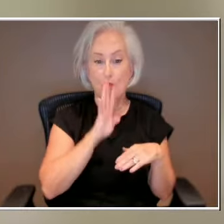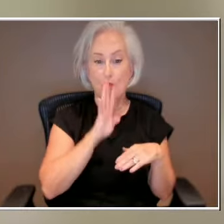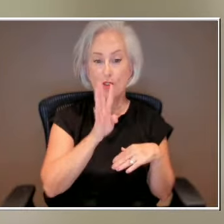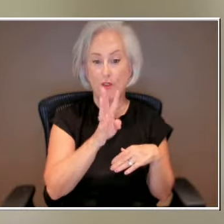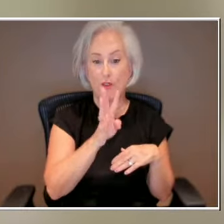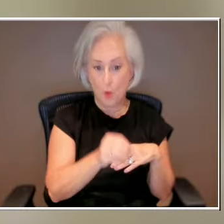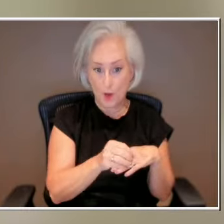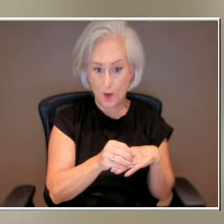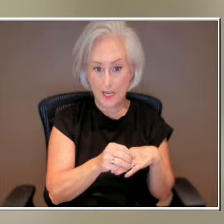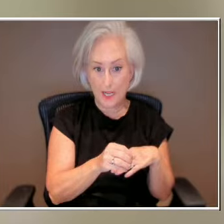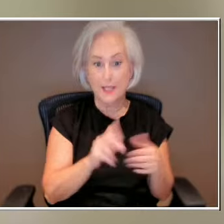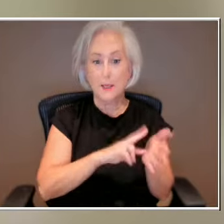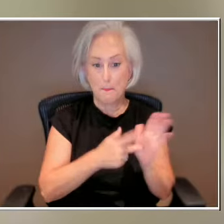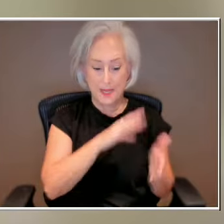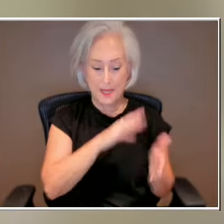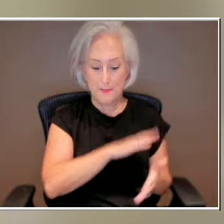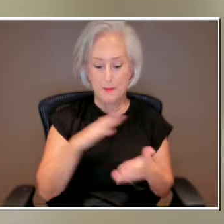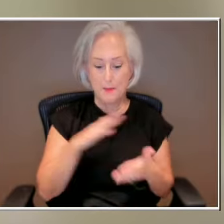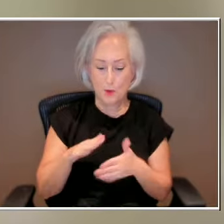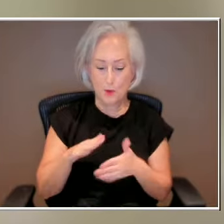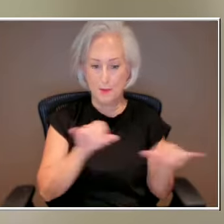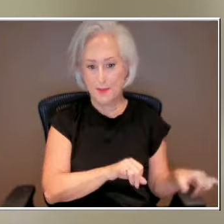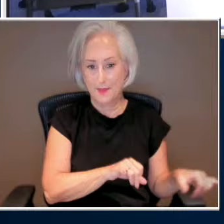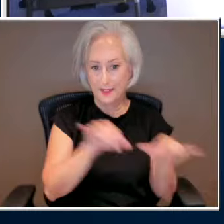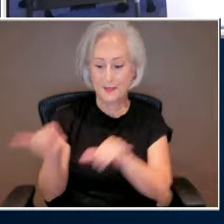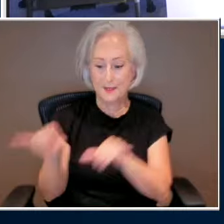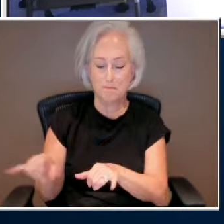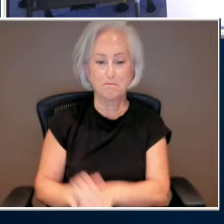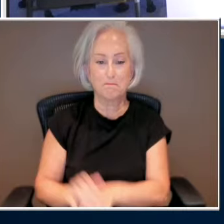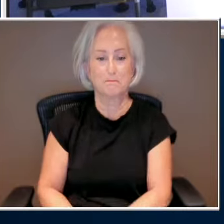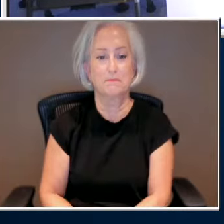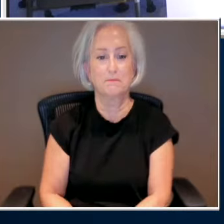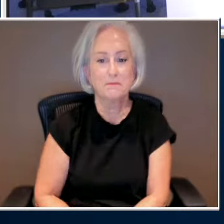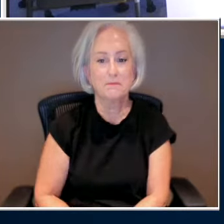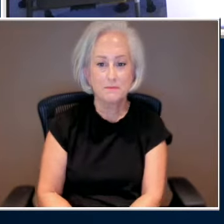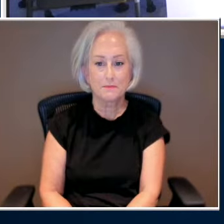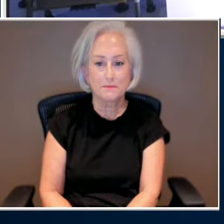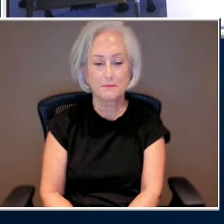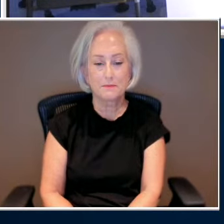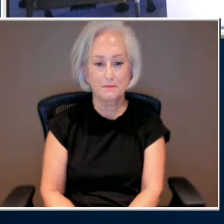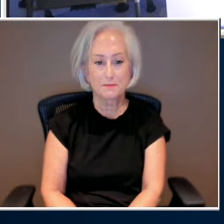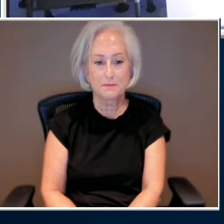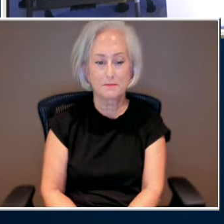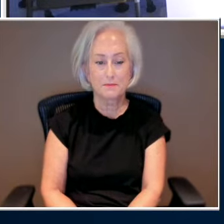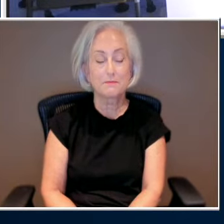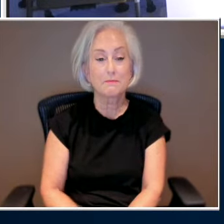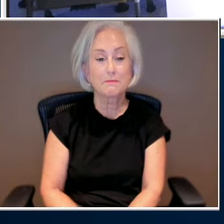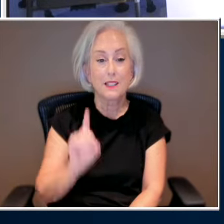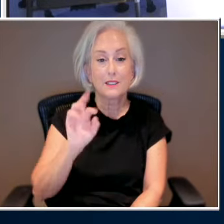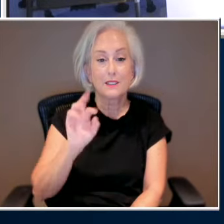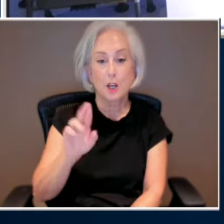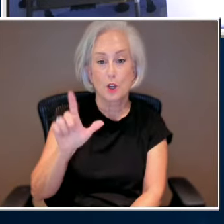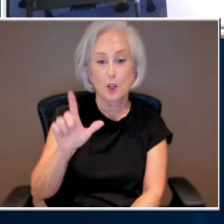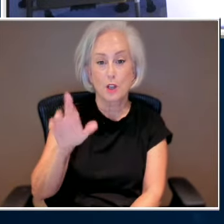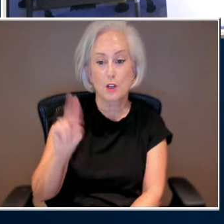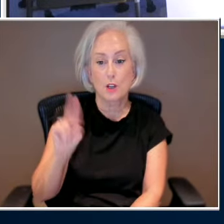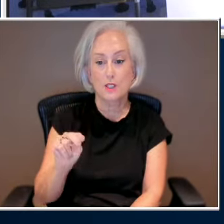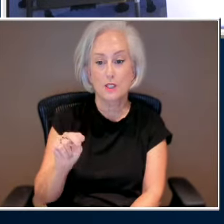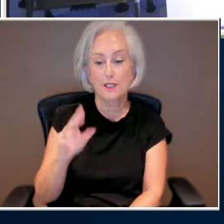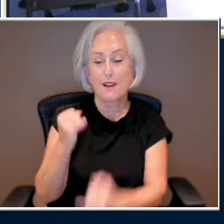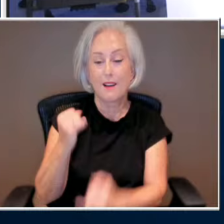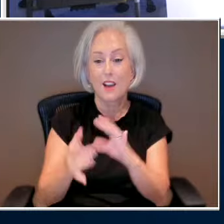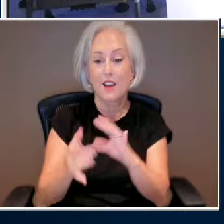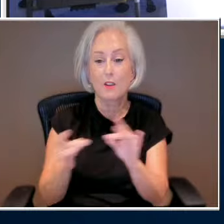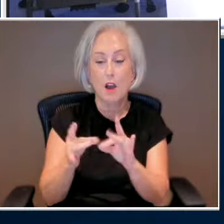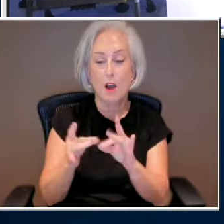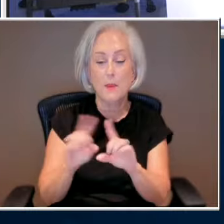routinely recommended for women anyways. Dr. Larson, I want to get your takeaway today, but I have a question. Can men ask